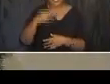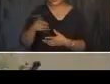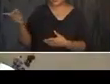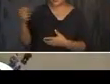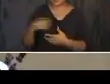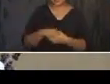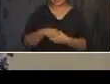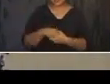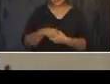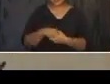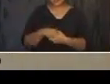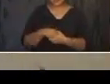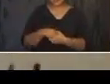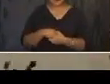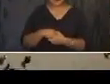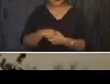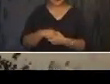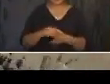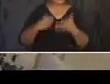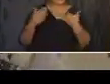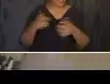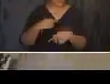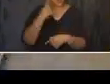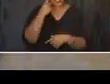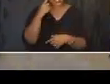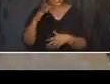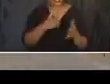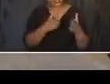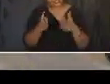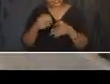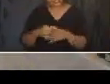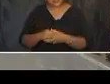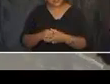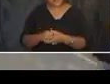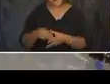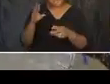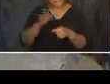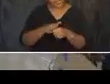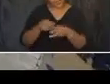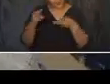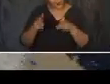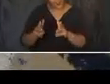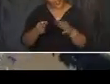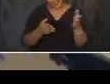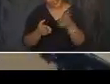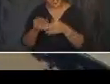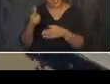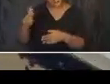them approaching now, you can see the aerial footage of His Excellency's